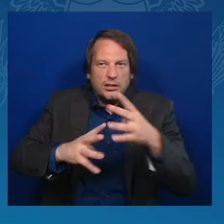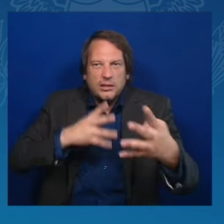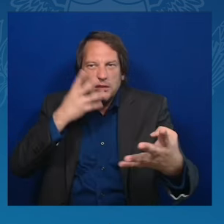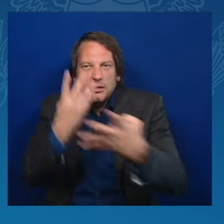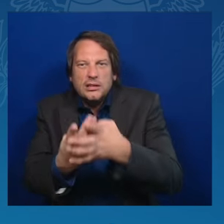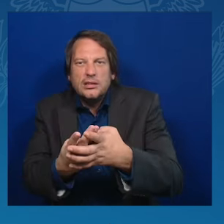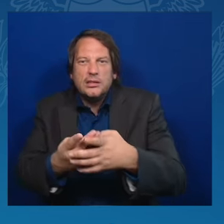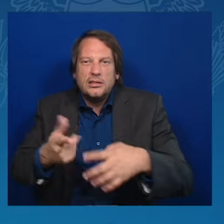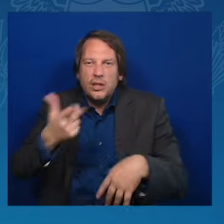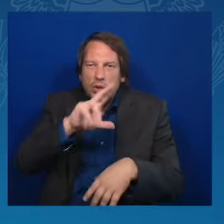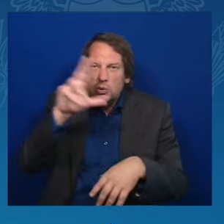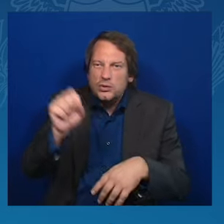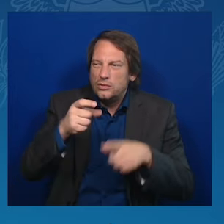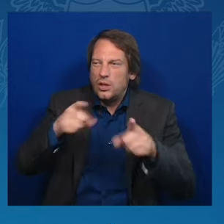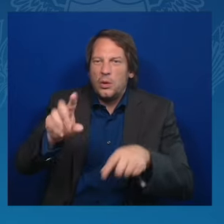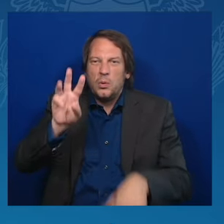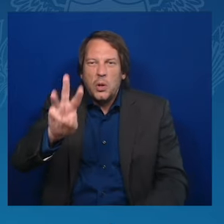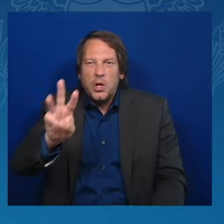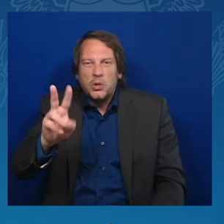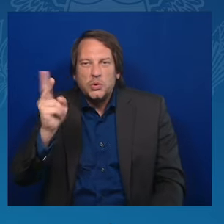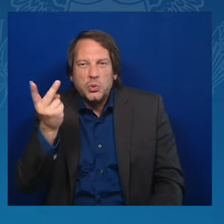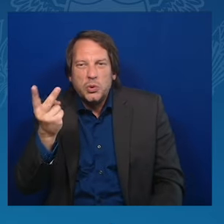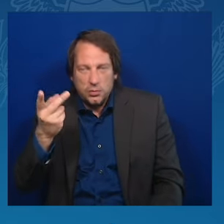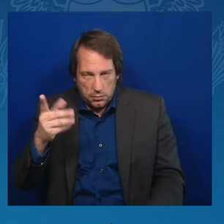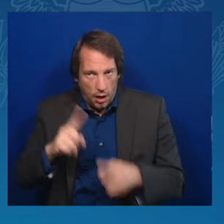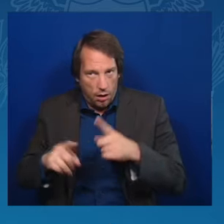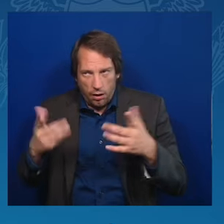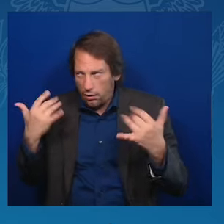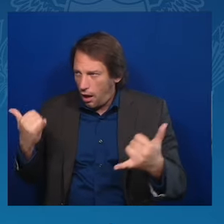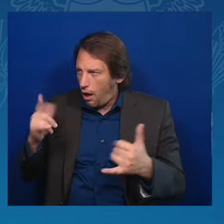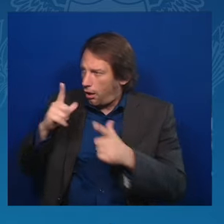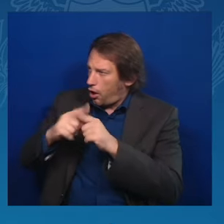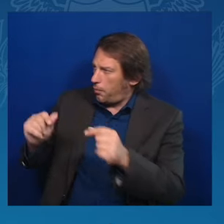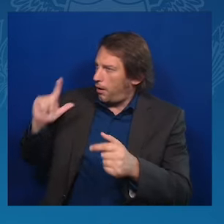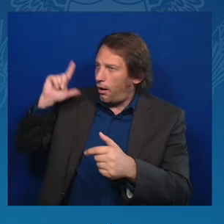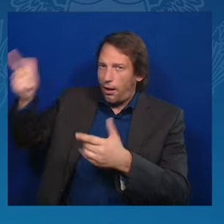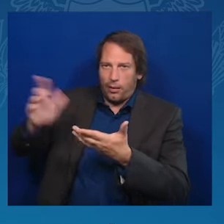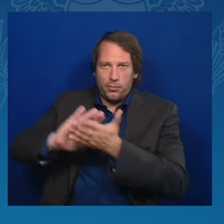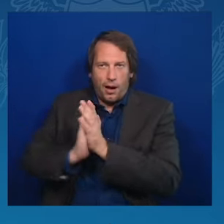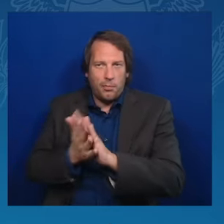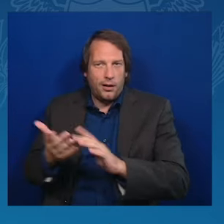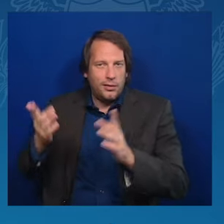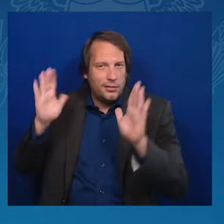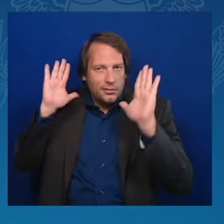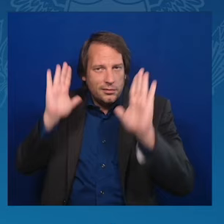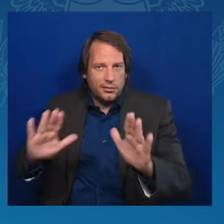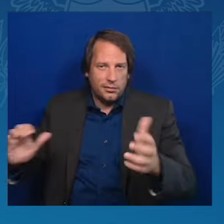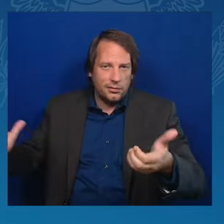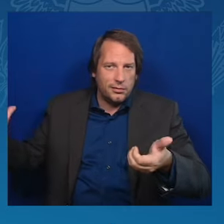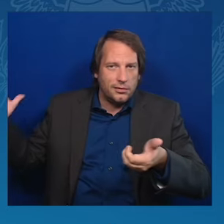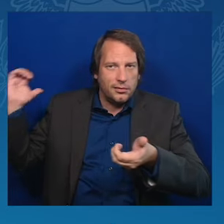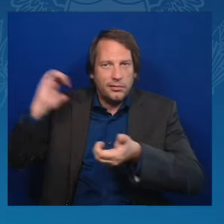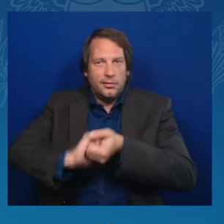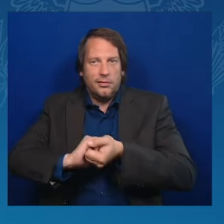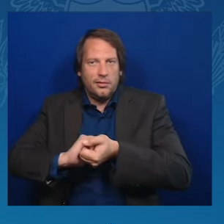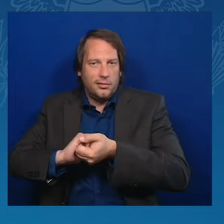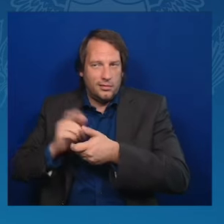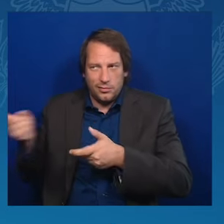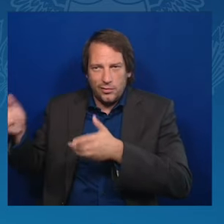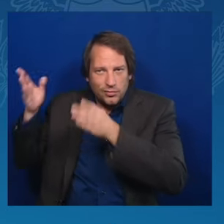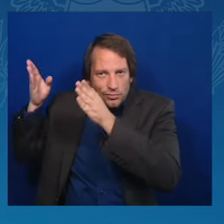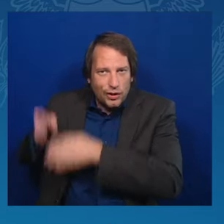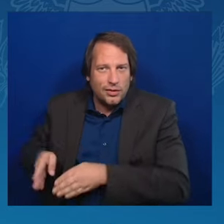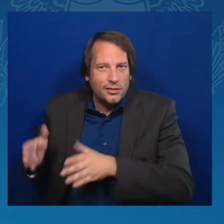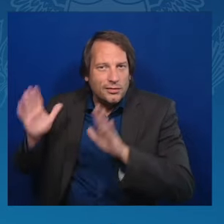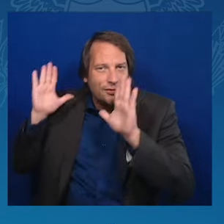ultimately became one of the greatest statesmen of America. And he fought throughout his career,